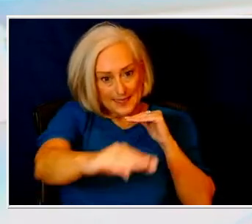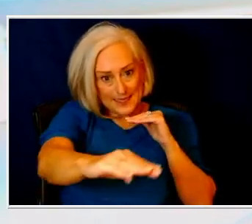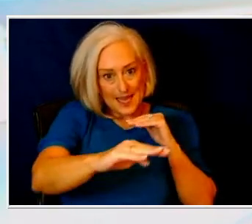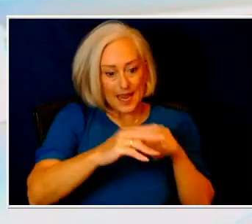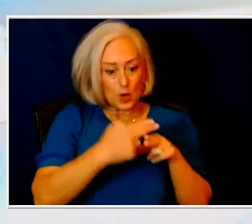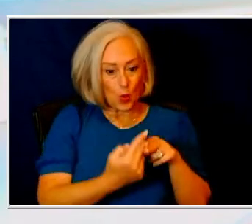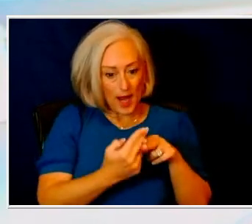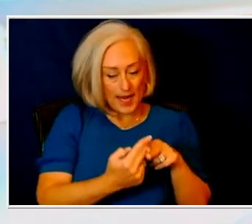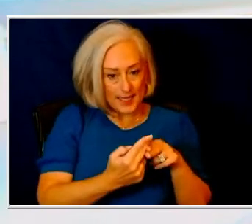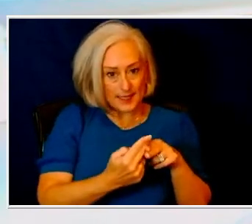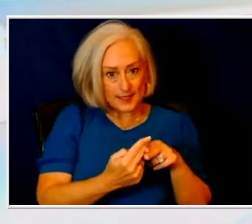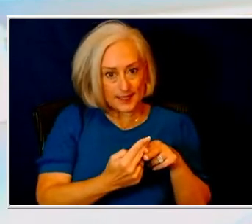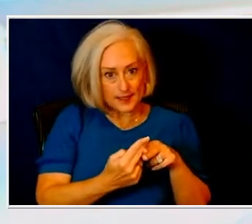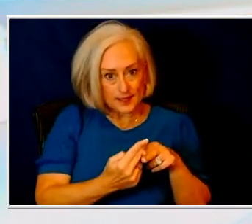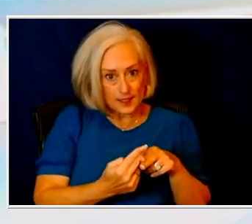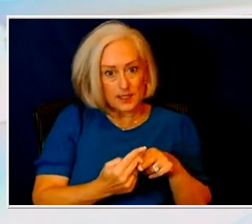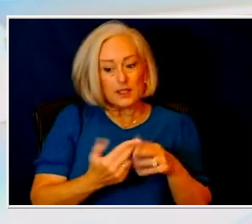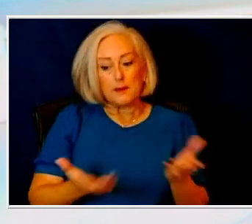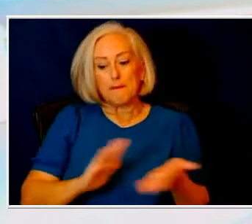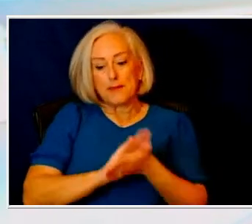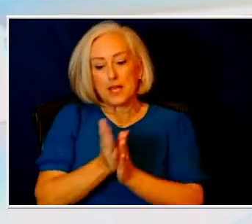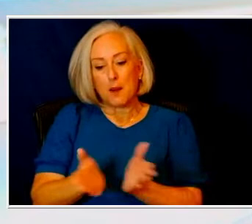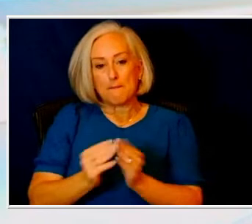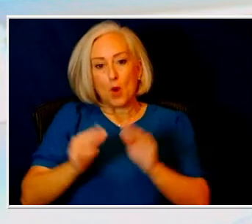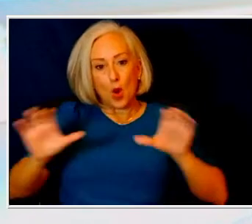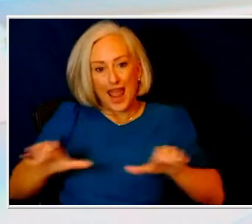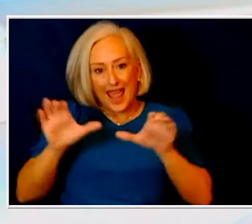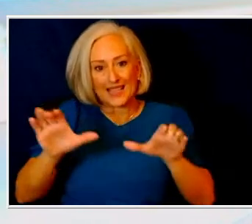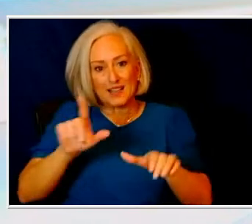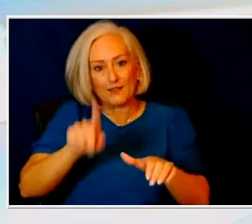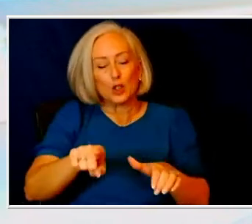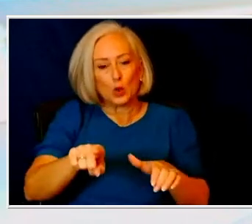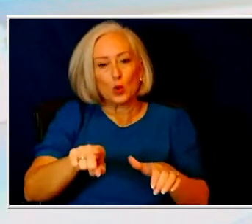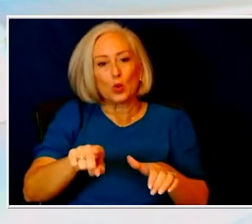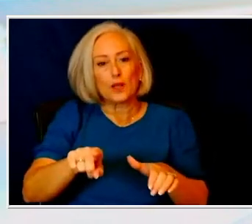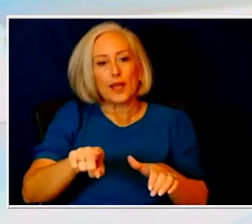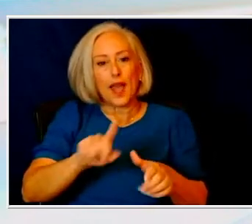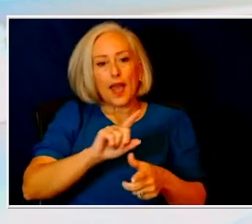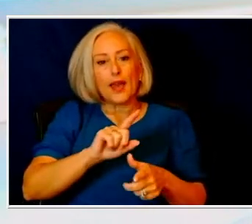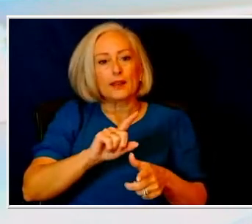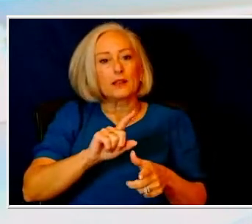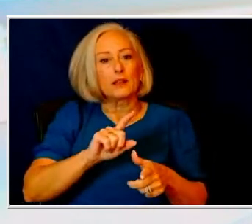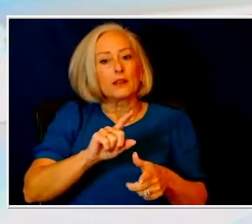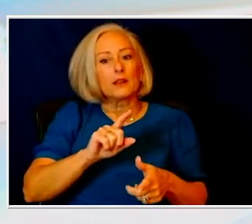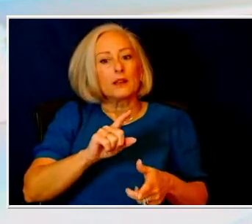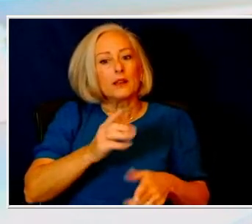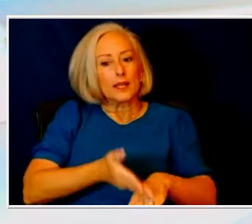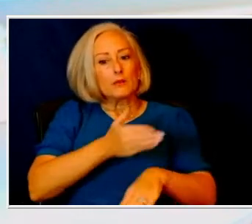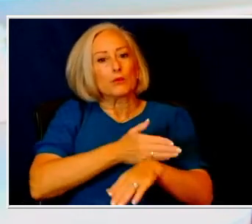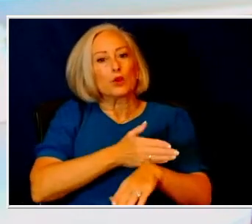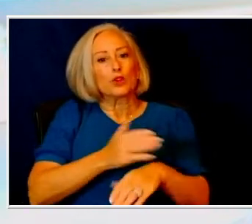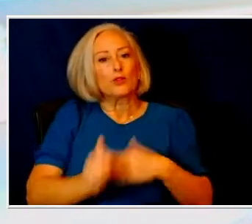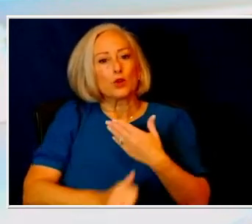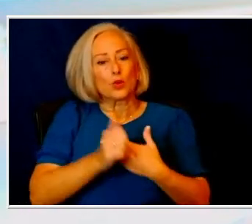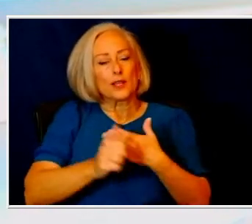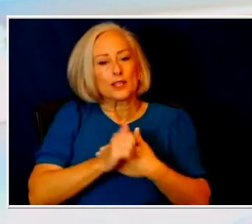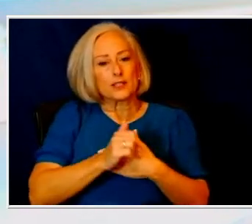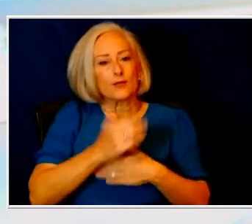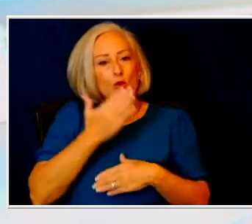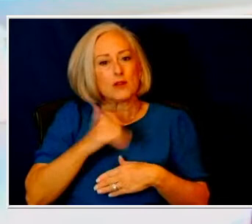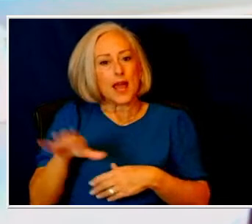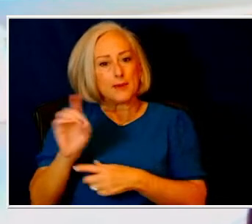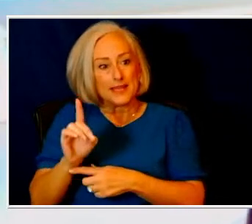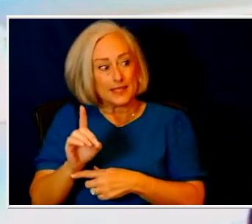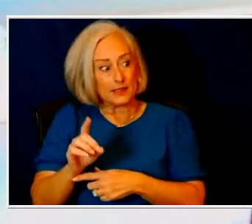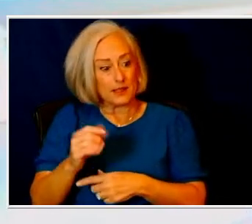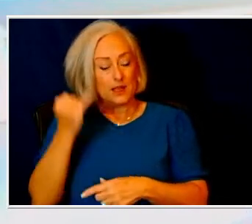can offset the development of type 2 diabetes. So if you get a kind of a health scare that you've been told you have prediabetes from your primary